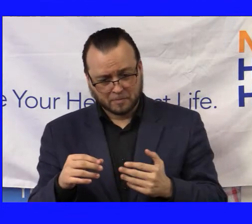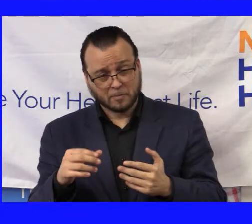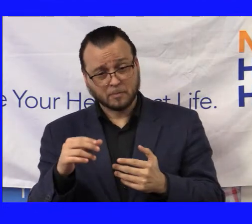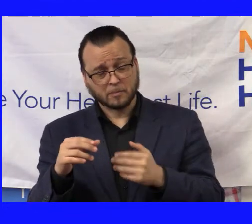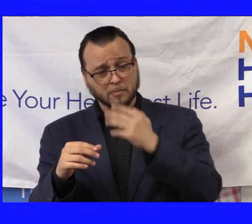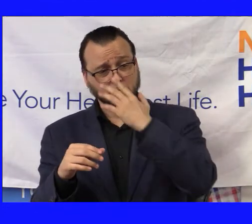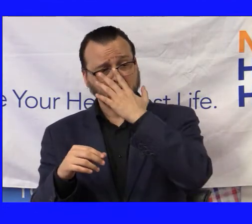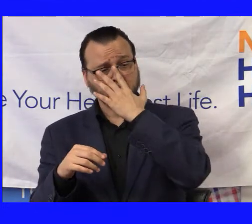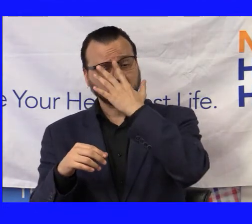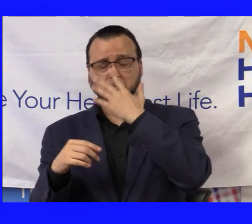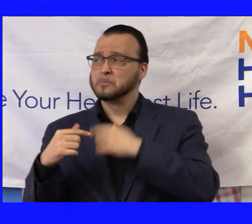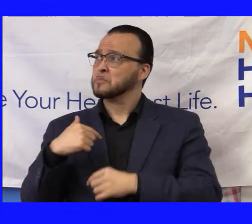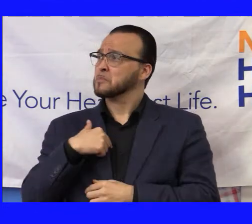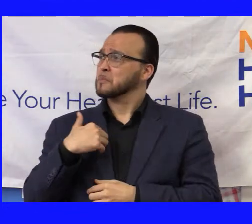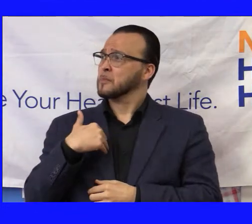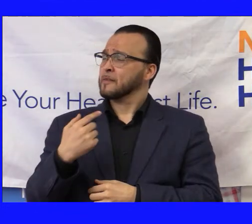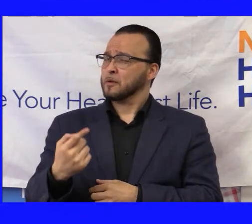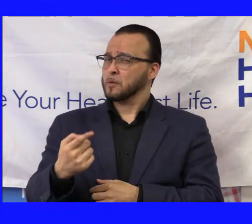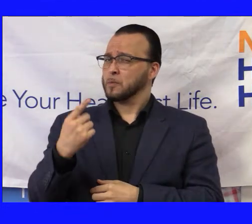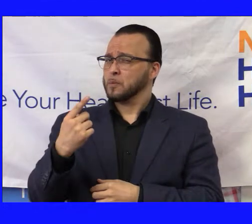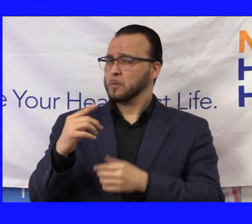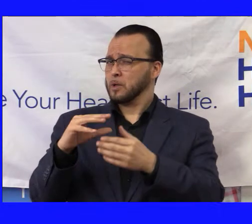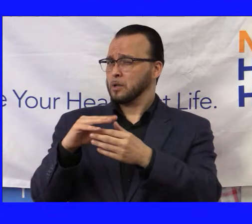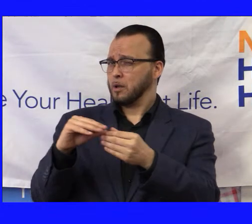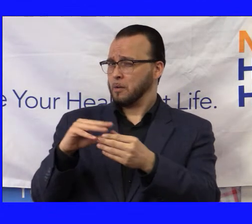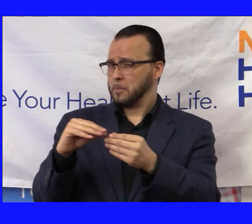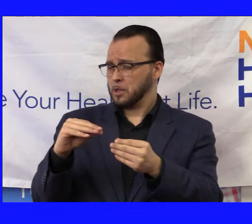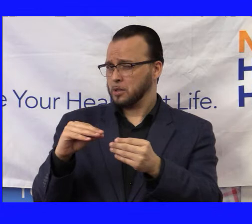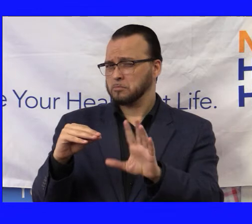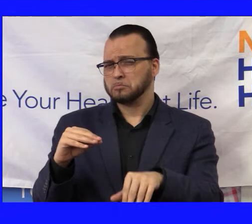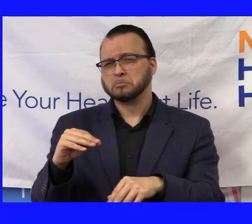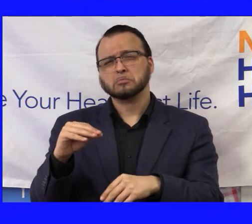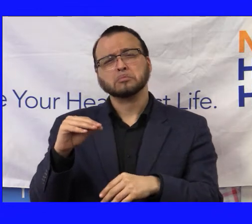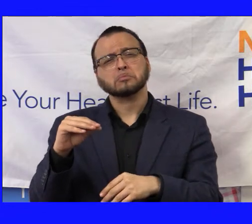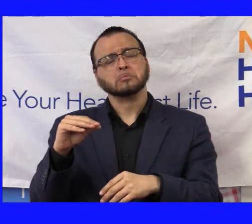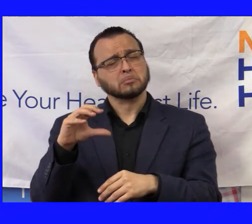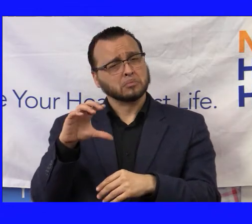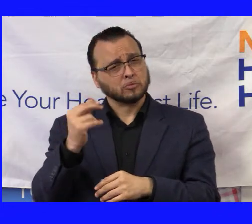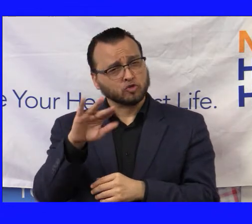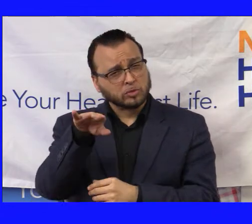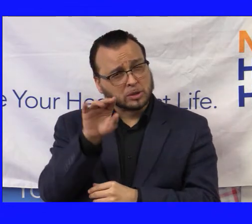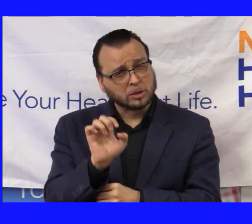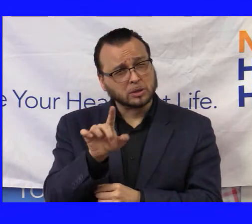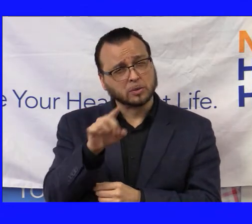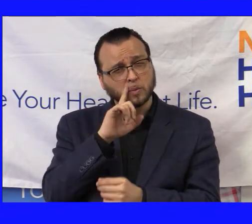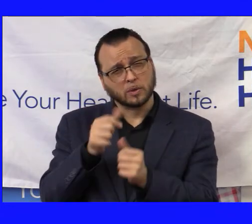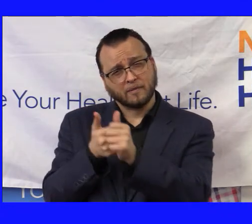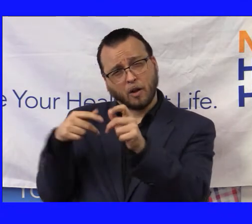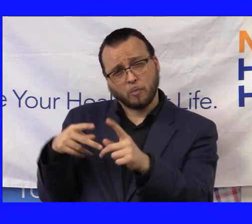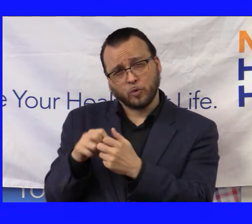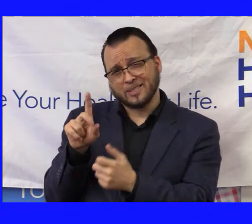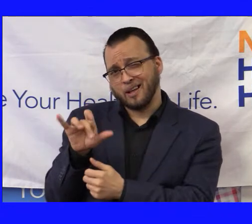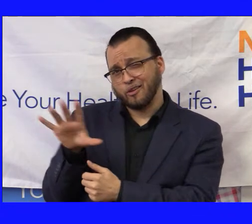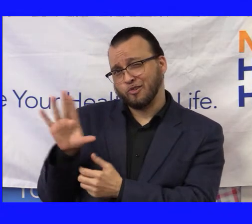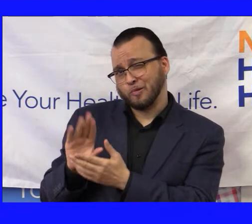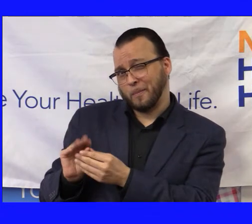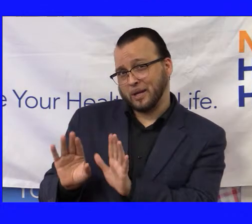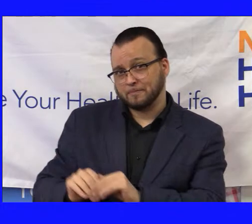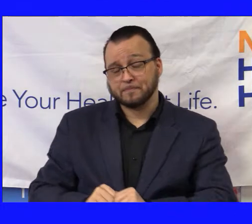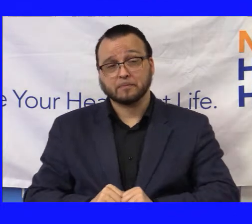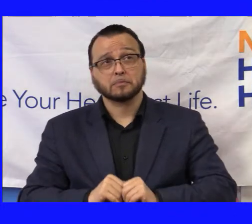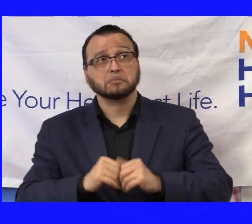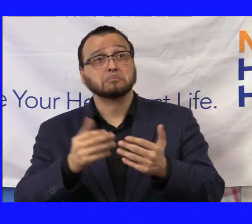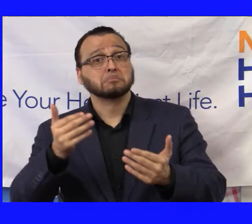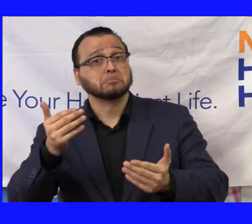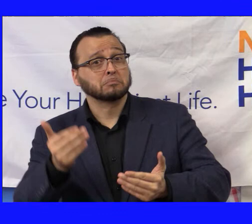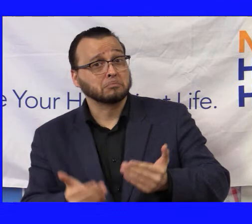comment, Christine. I think follow up on Sally's comment is that perhaps there is